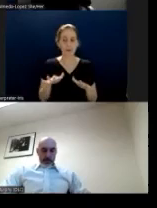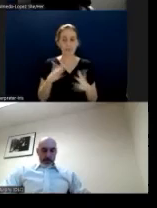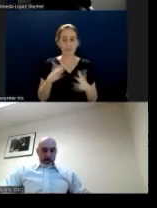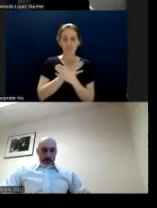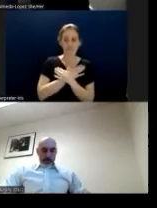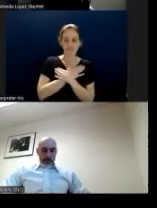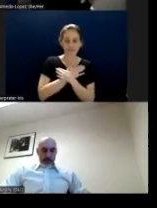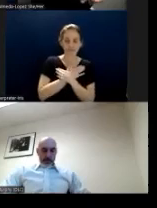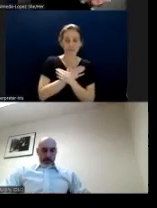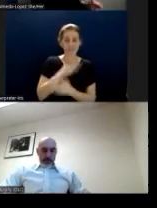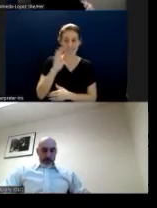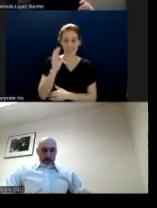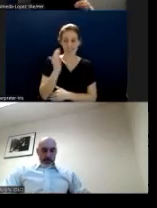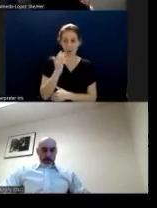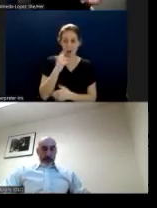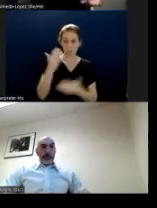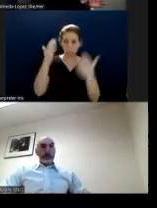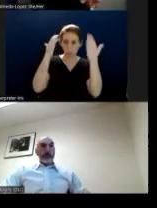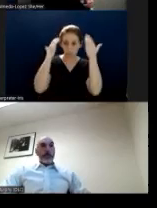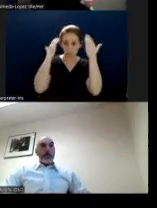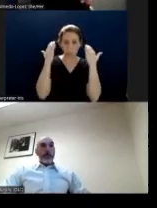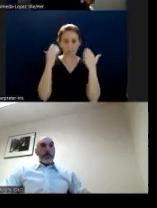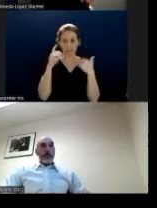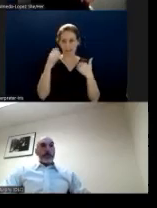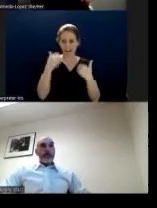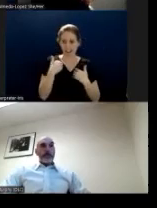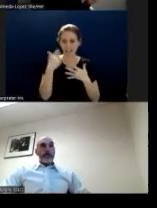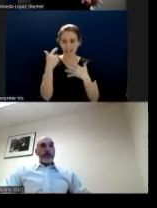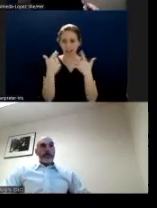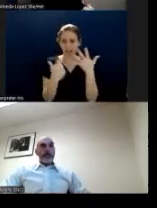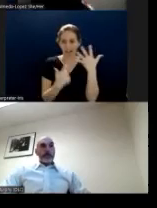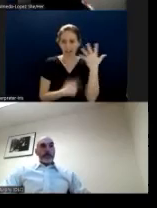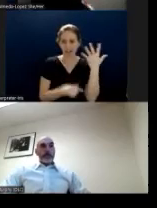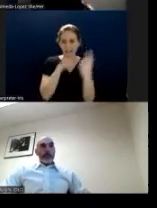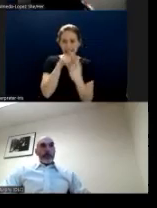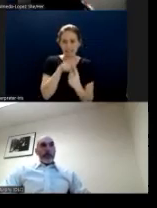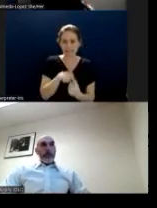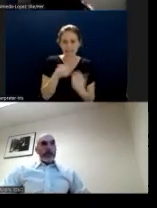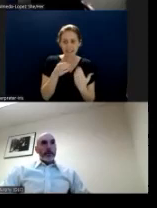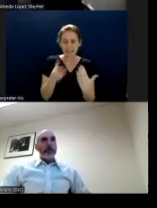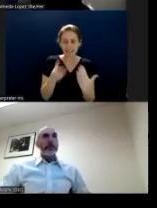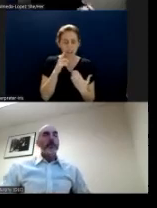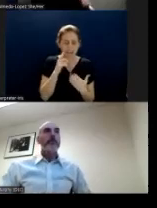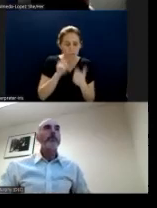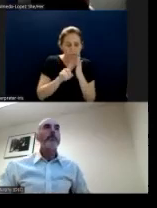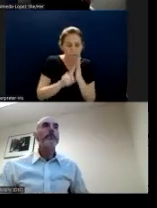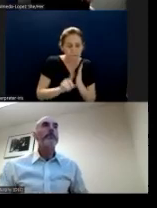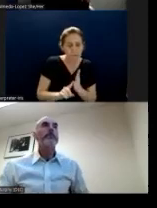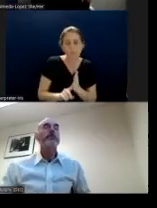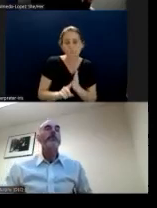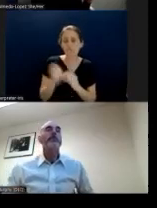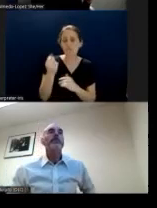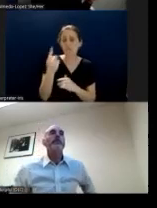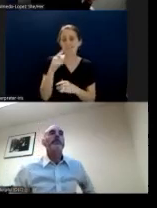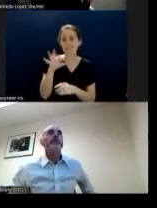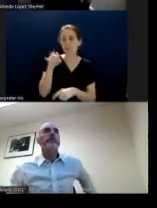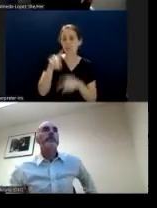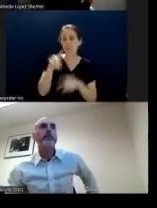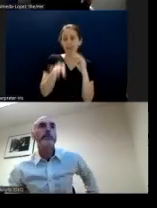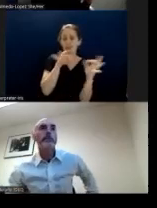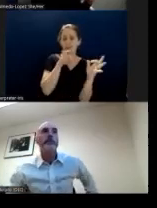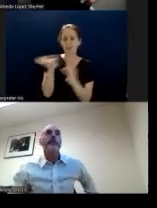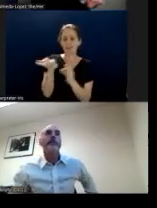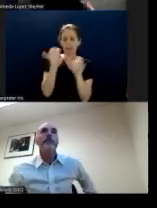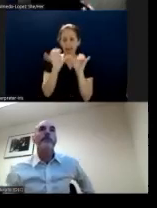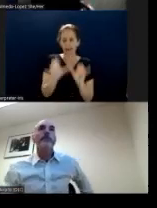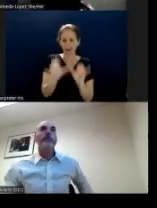can seem rather daunting to have all of these specific things to look out for, but even if you aren't able to perfectly measure